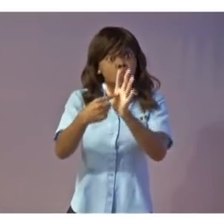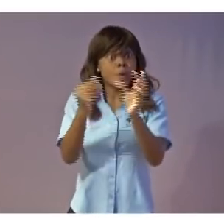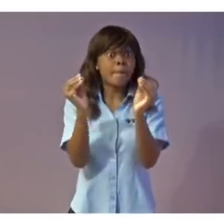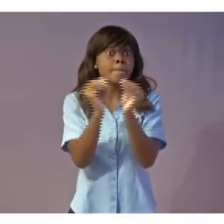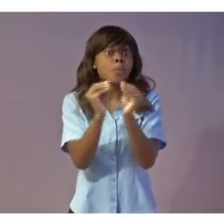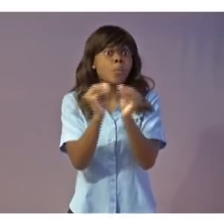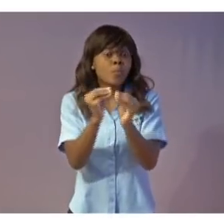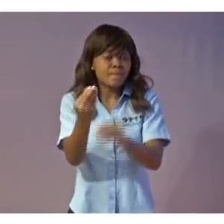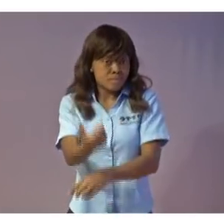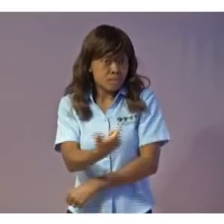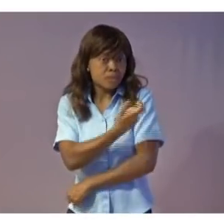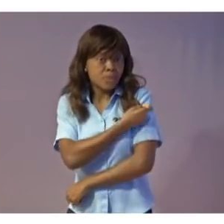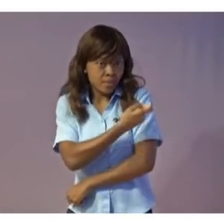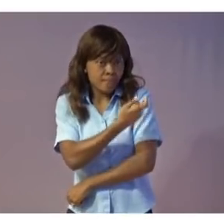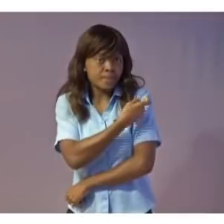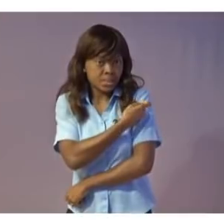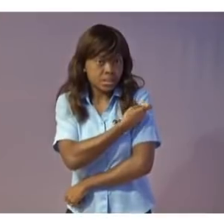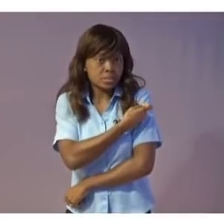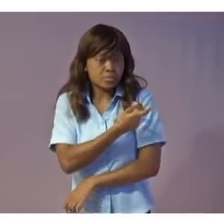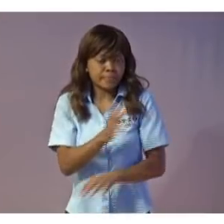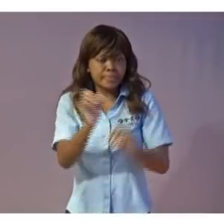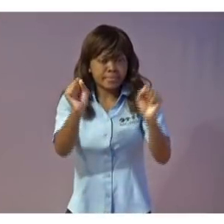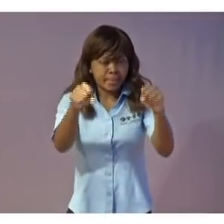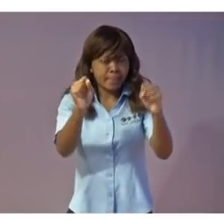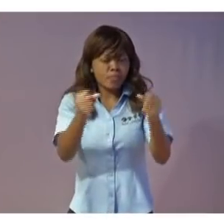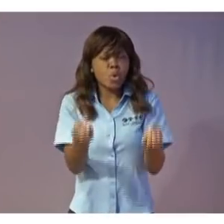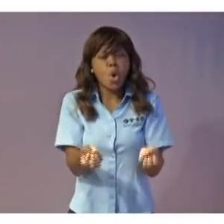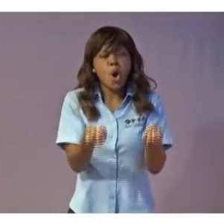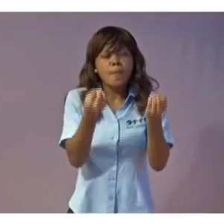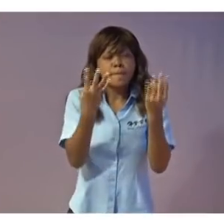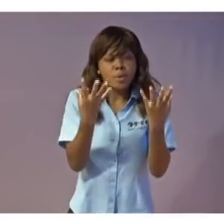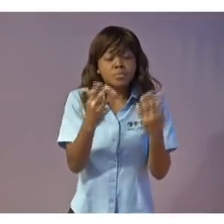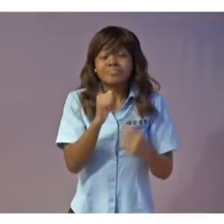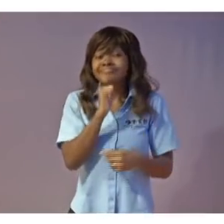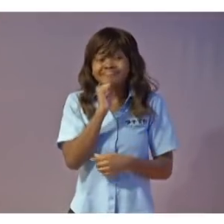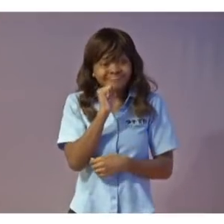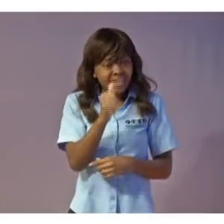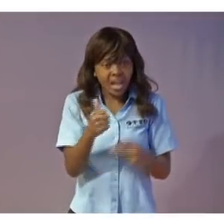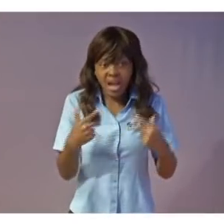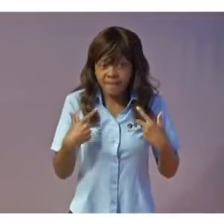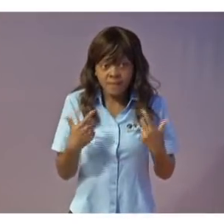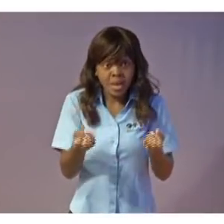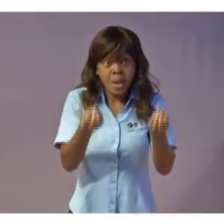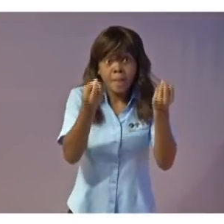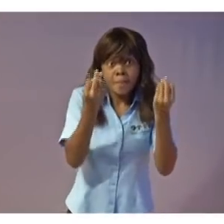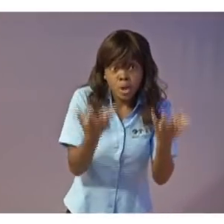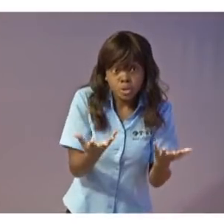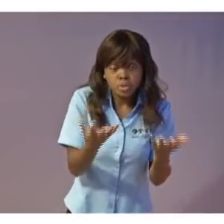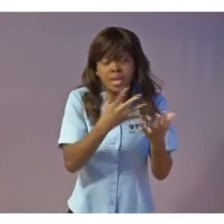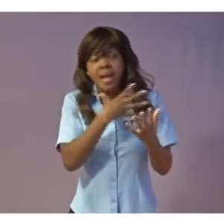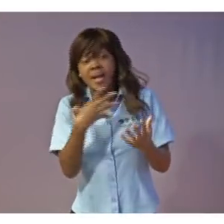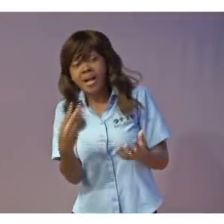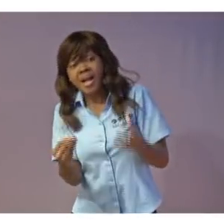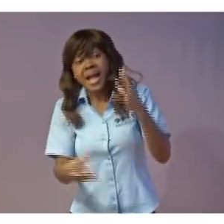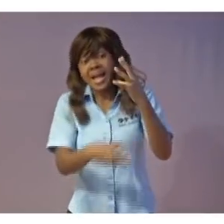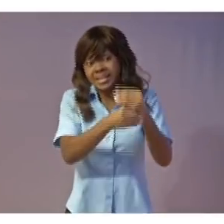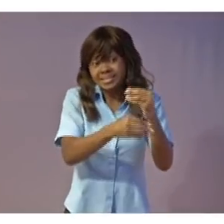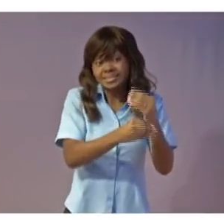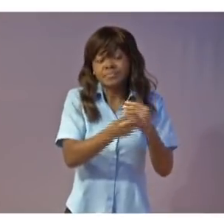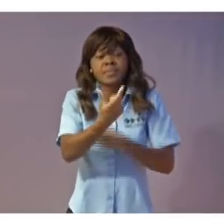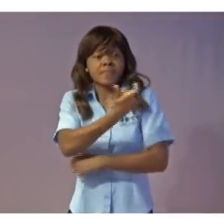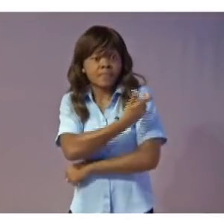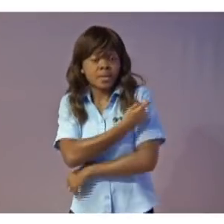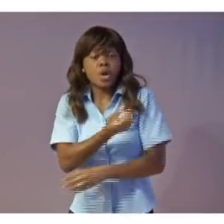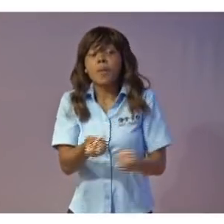a particular date. So in the green, you will see those who are fully vaccinated, and then in the other bar,